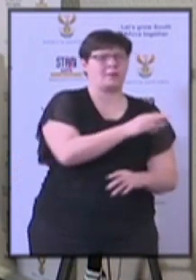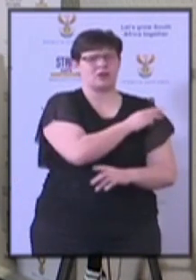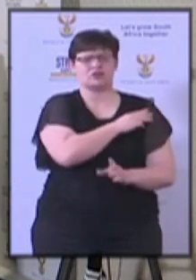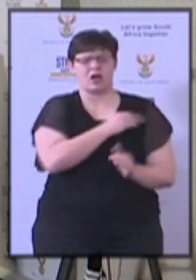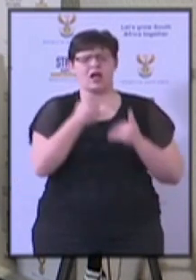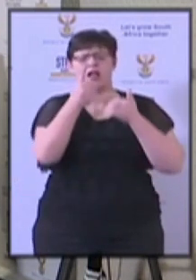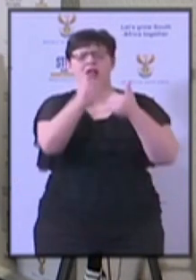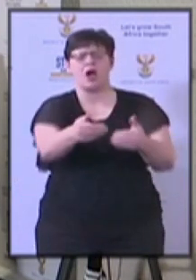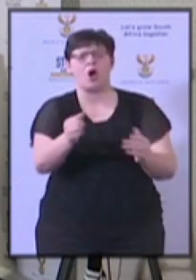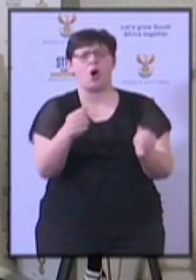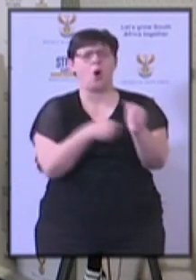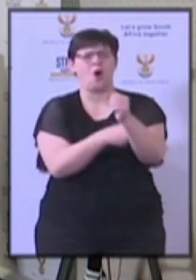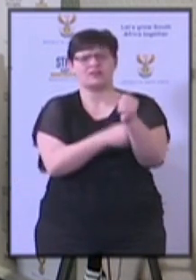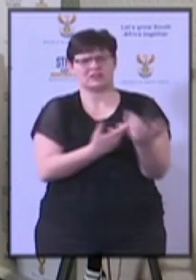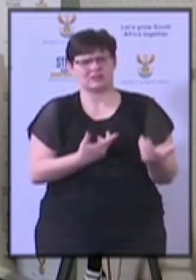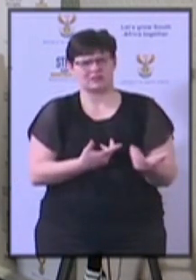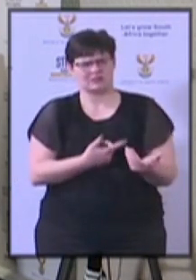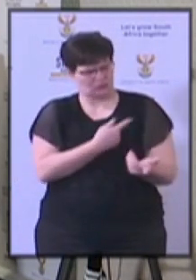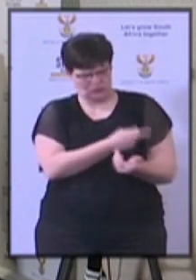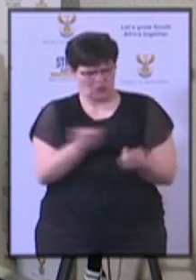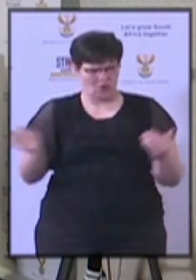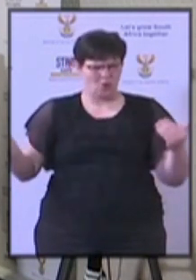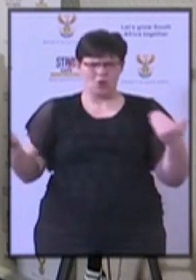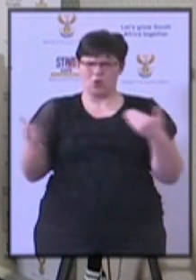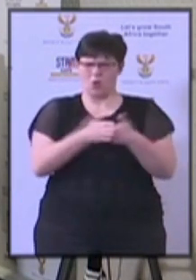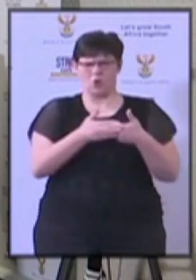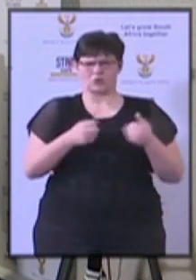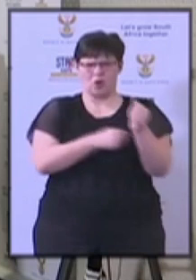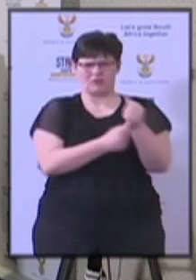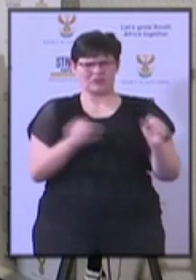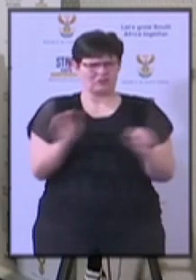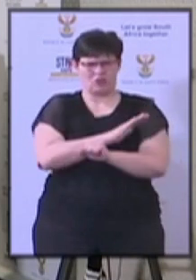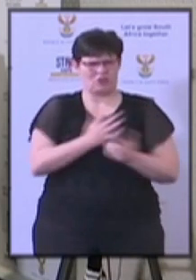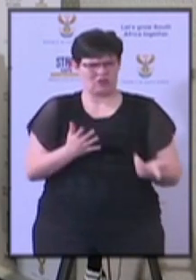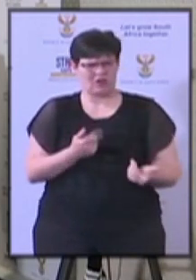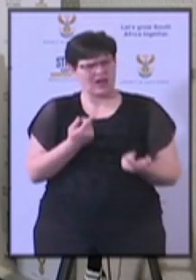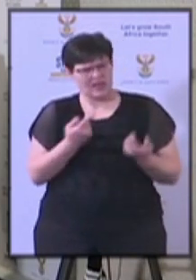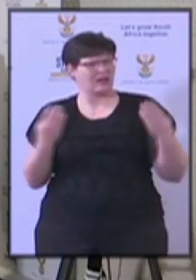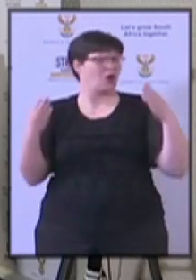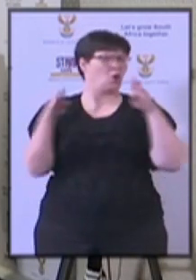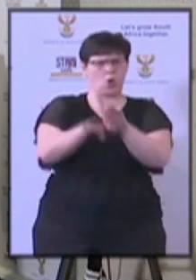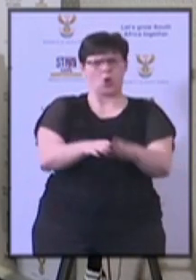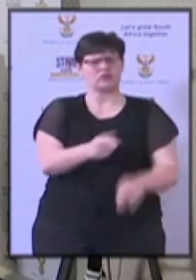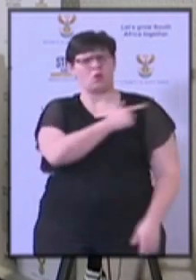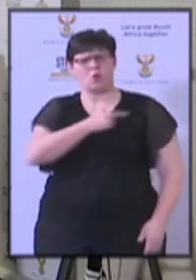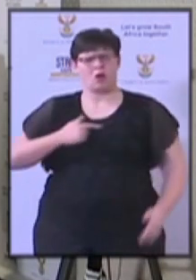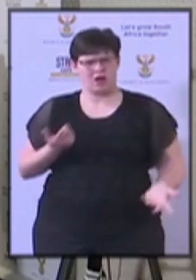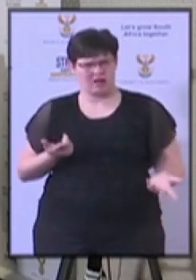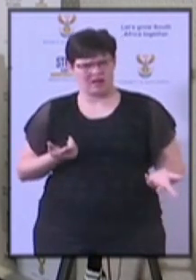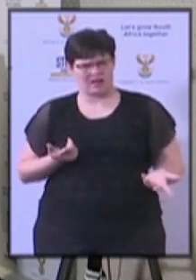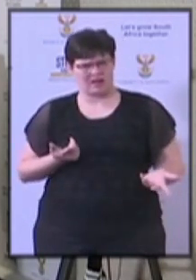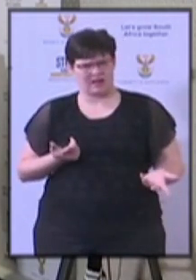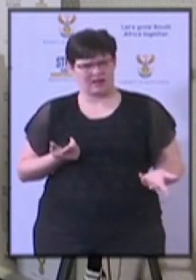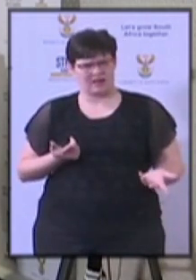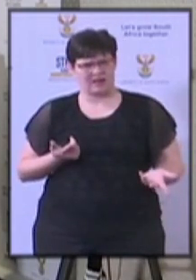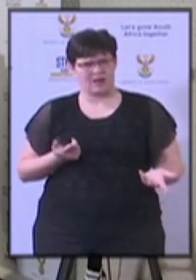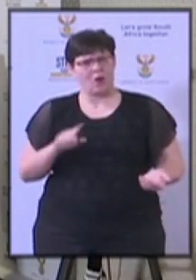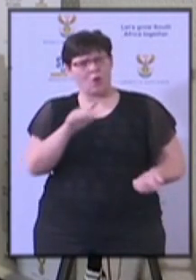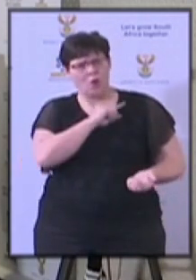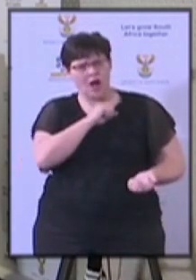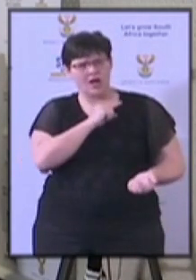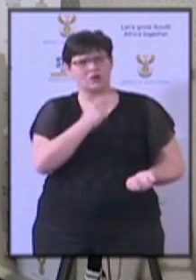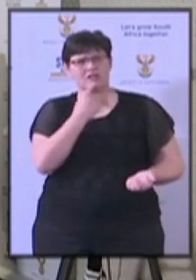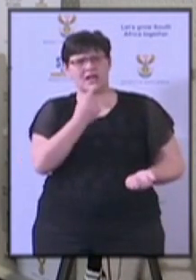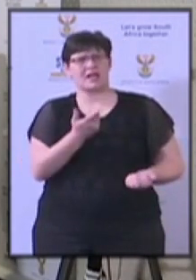front lines, you simply close the office. And for how long will you close the offices, especially considering that you're talking about